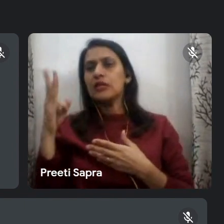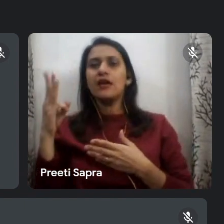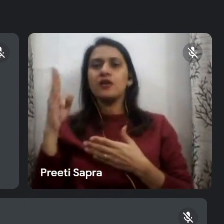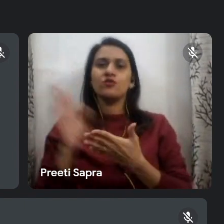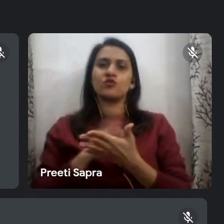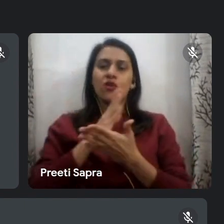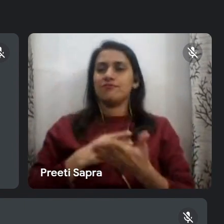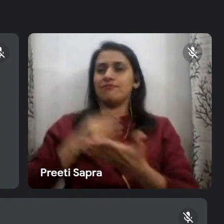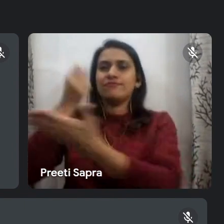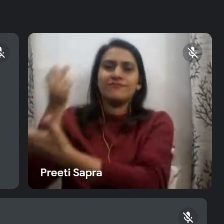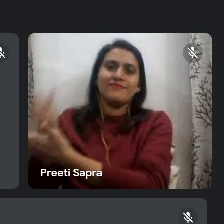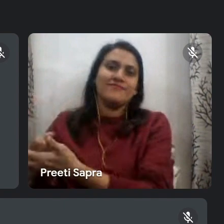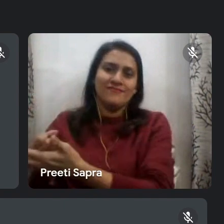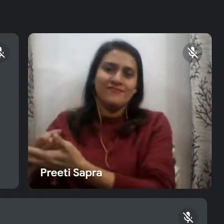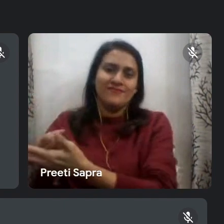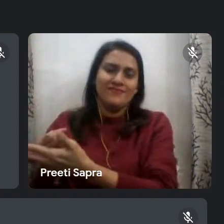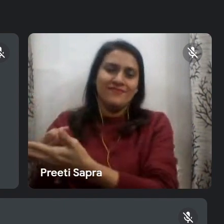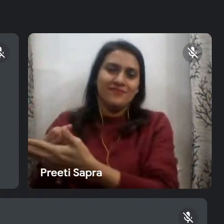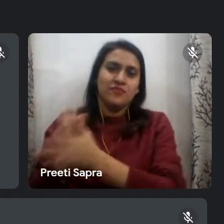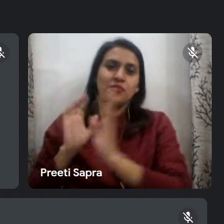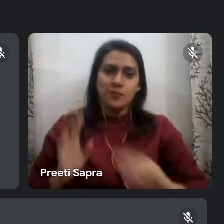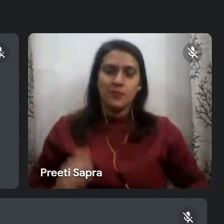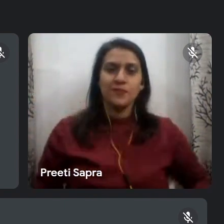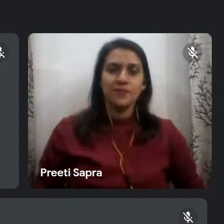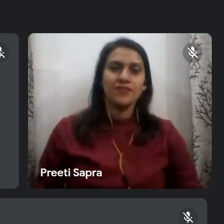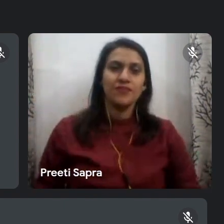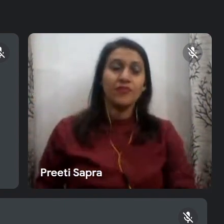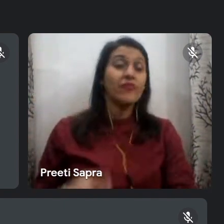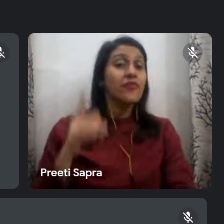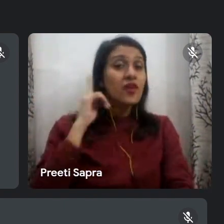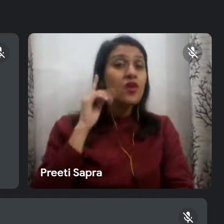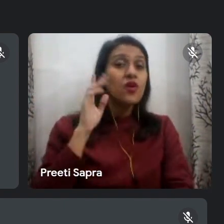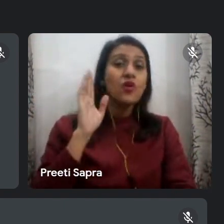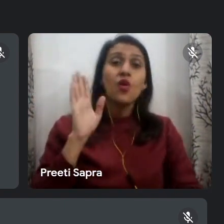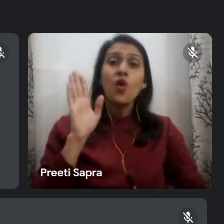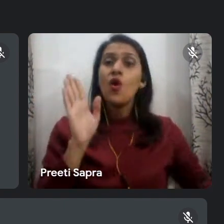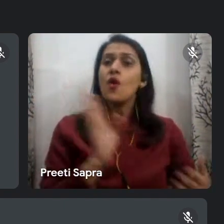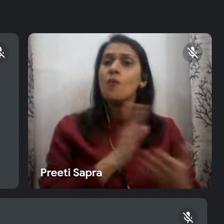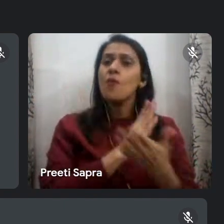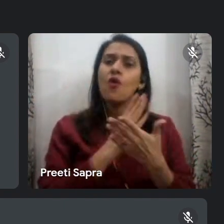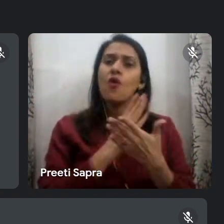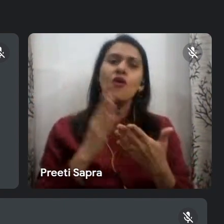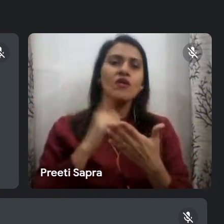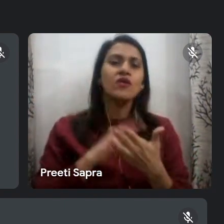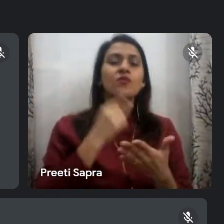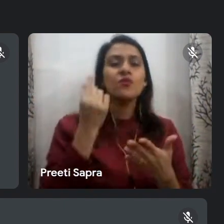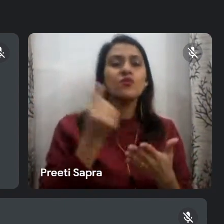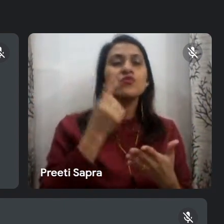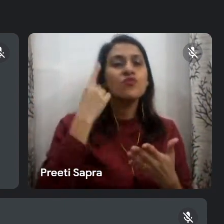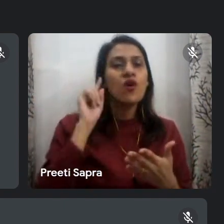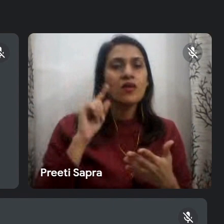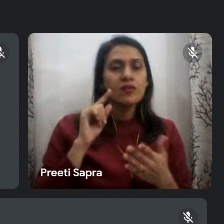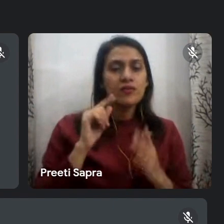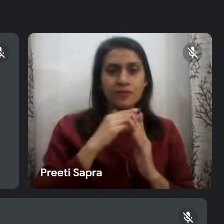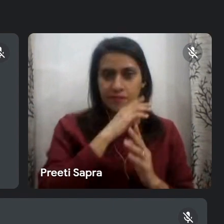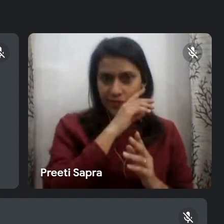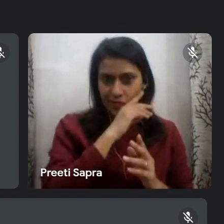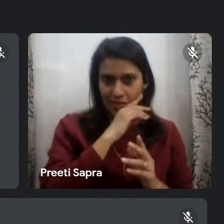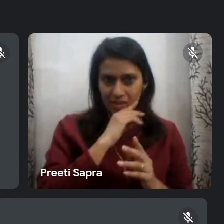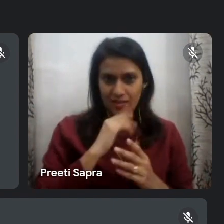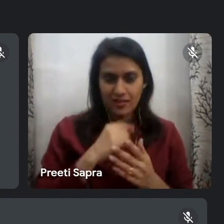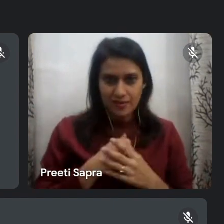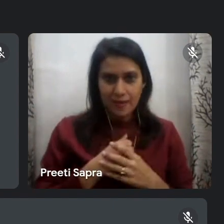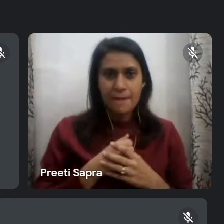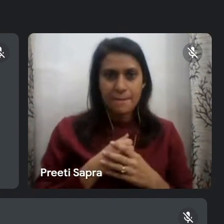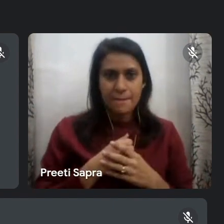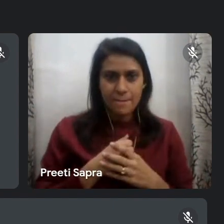there. I also use music to keep my mood in check. So it all depends for me. If